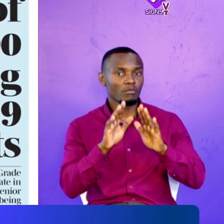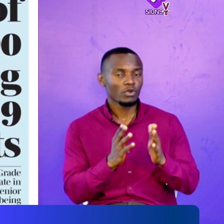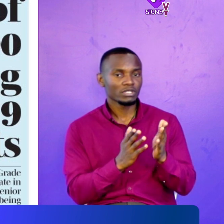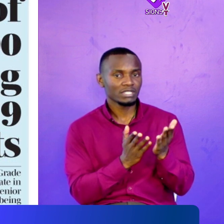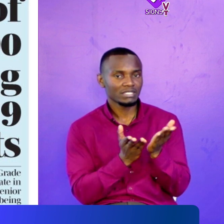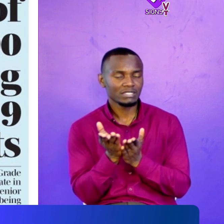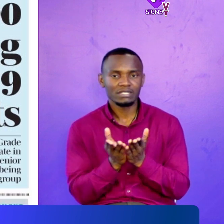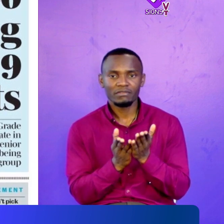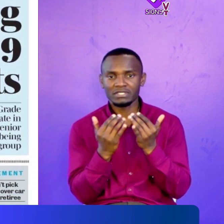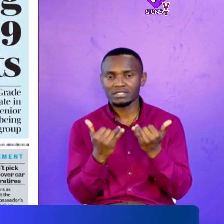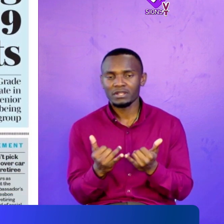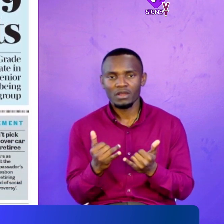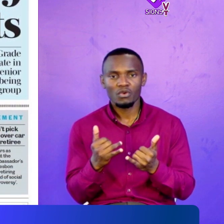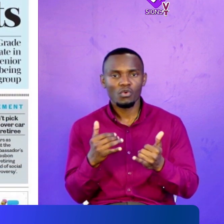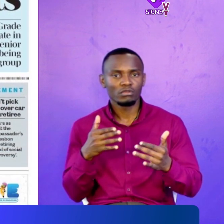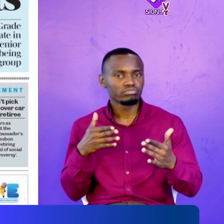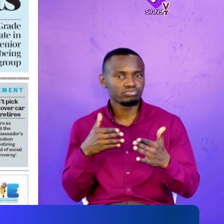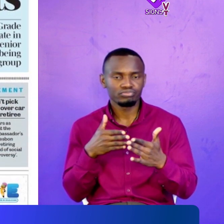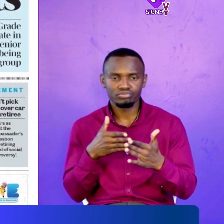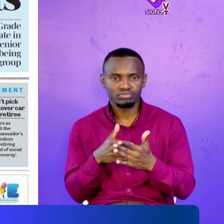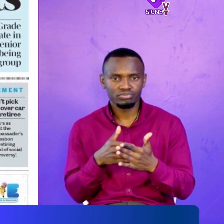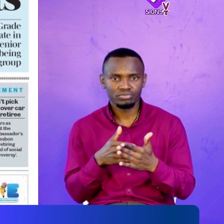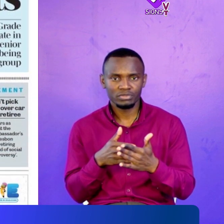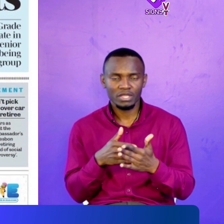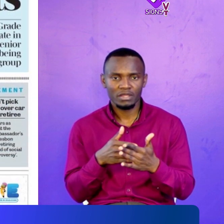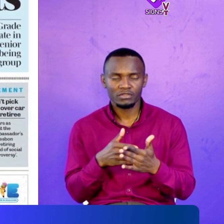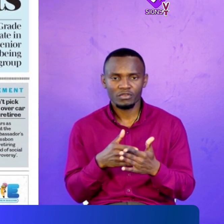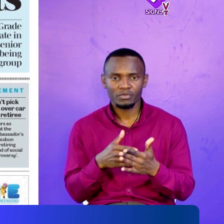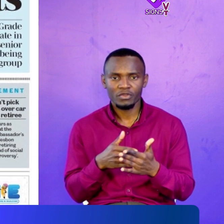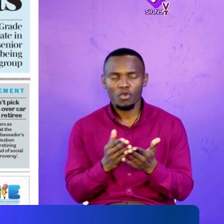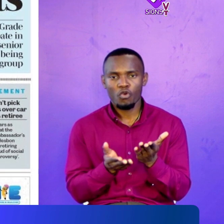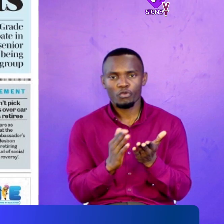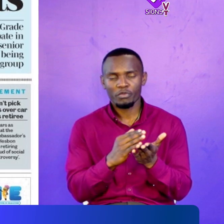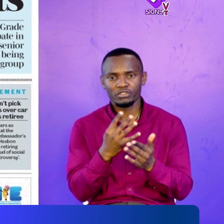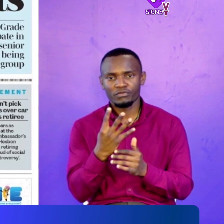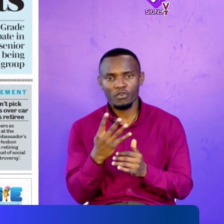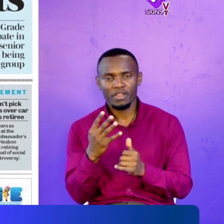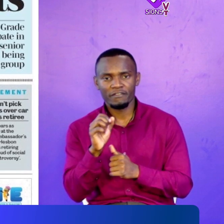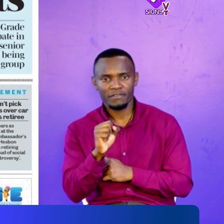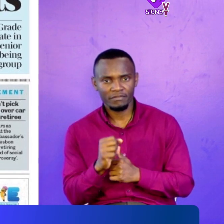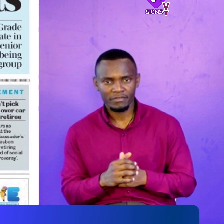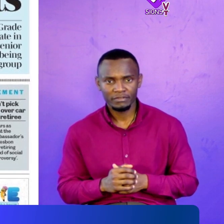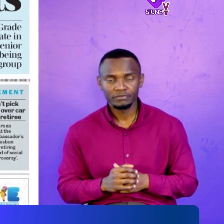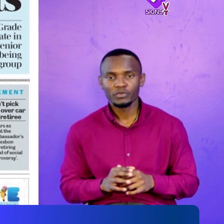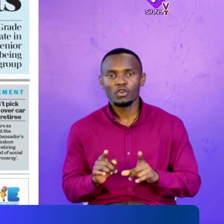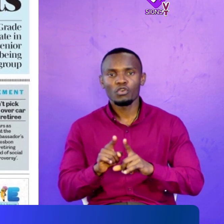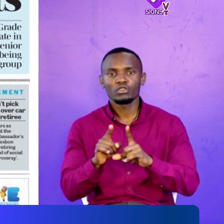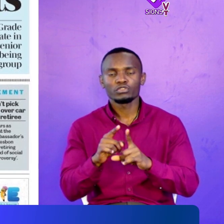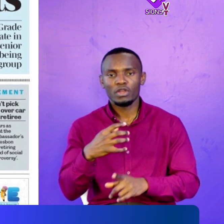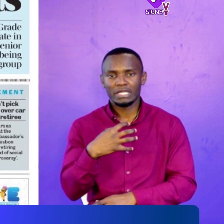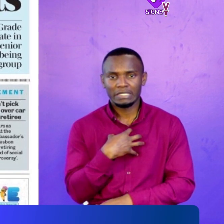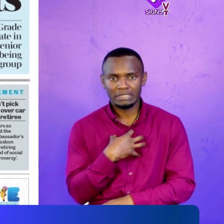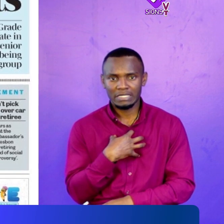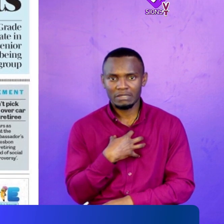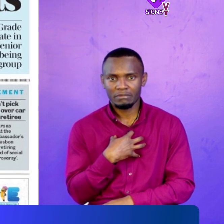to a halt. That is a story that you'll find on page 4 and 5 of the Daily Nation. As well, retirement.